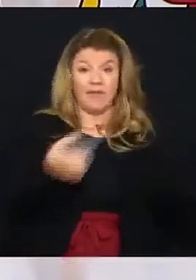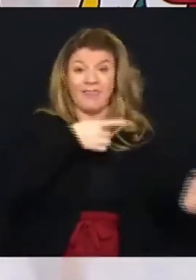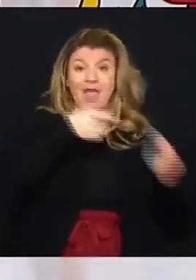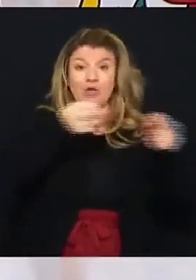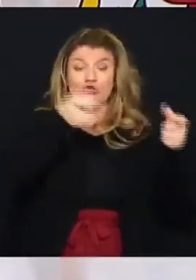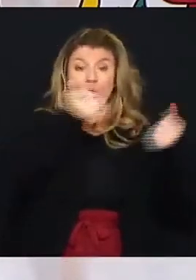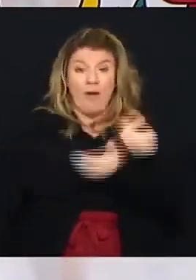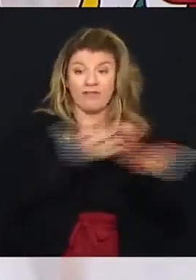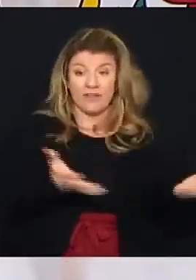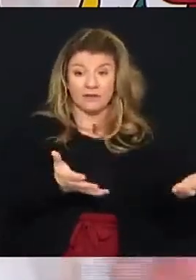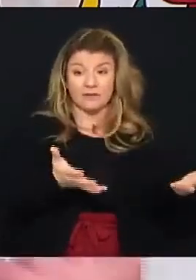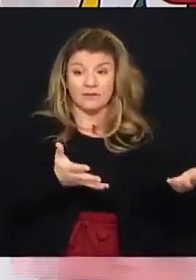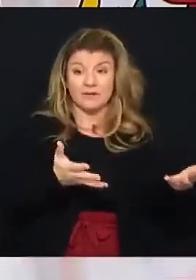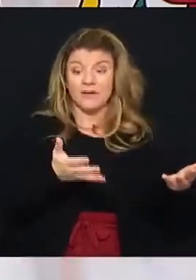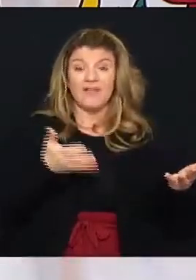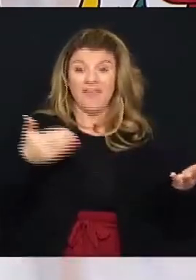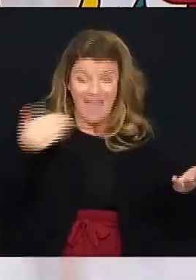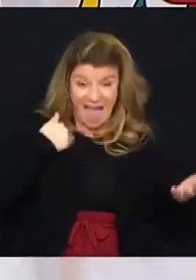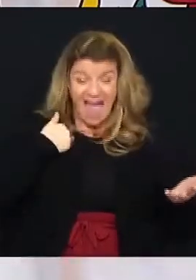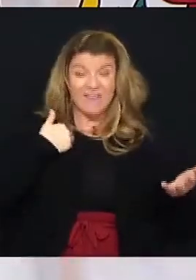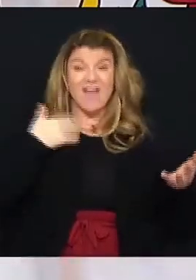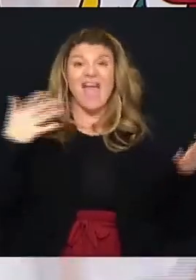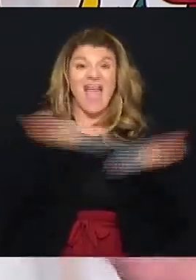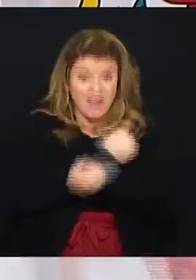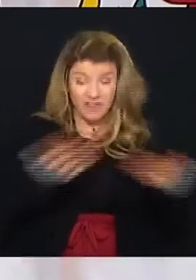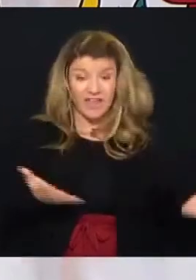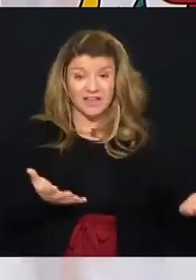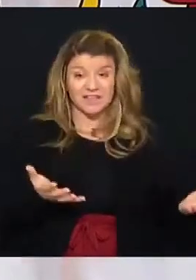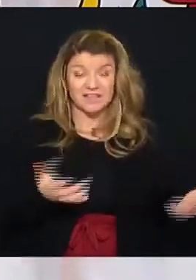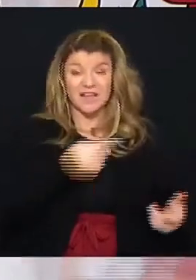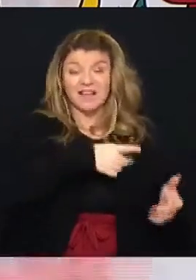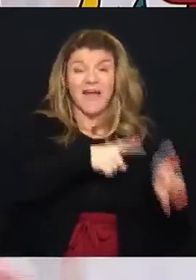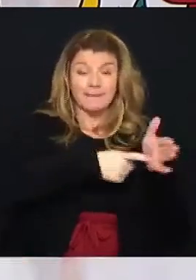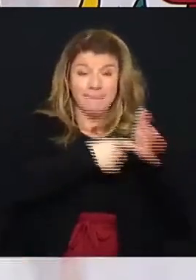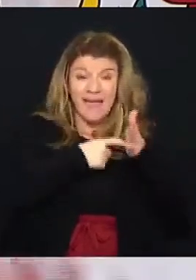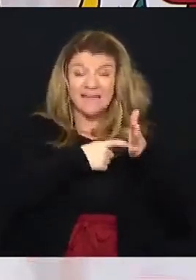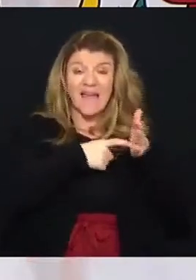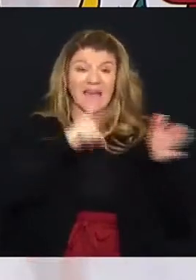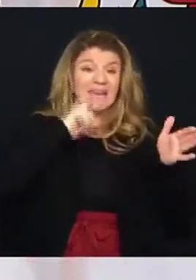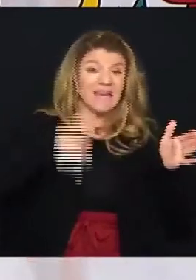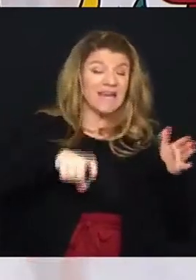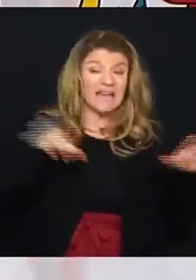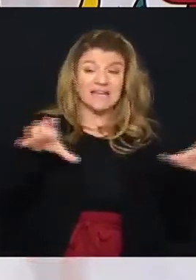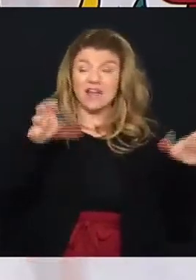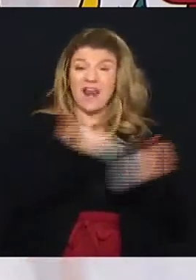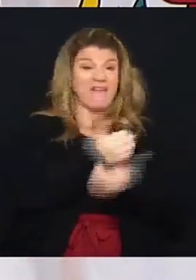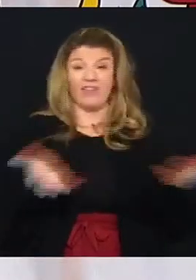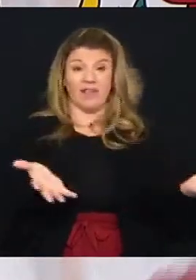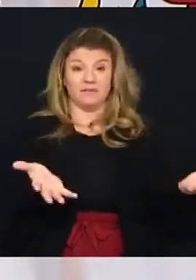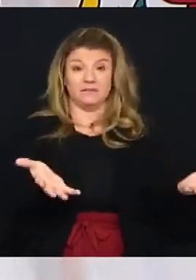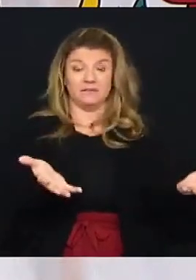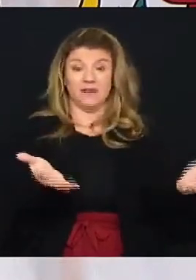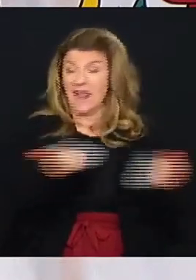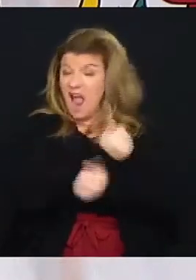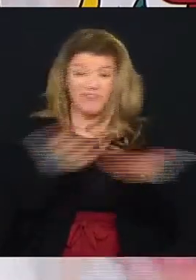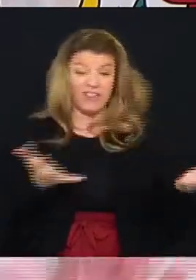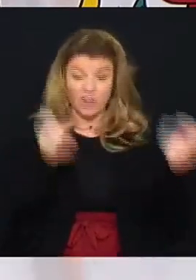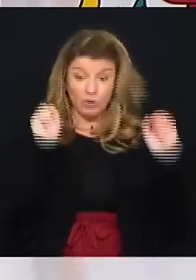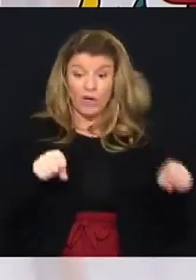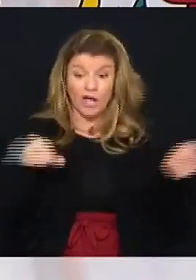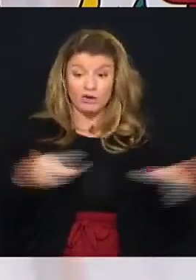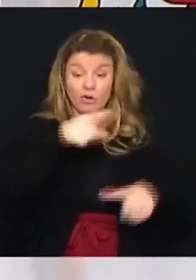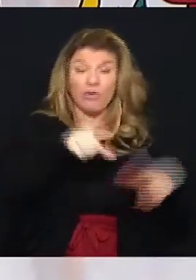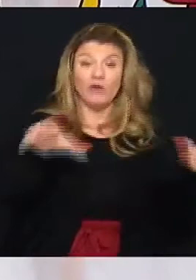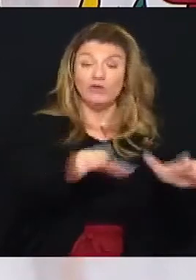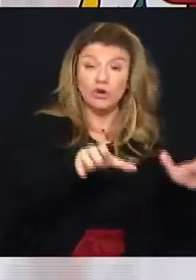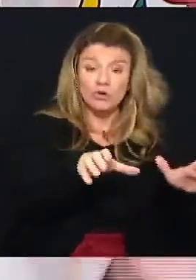everything they had. Everything. They mandated, they did everything under the sun. Everything you could do. And